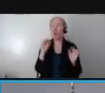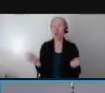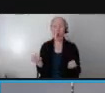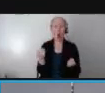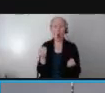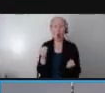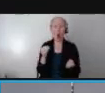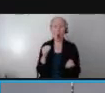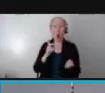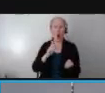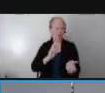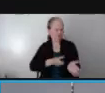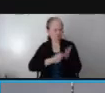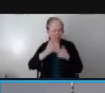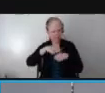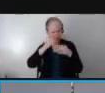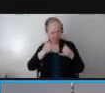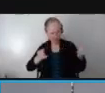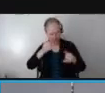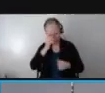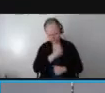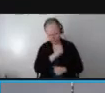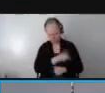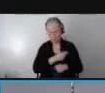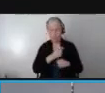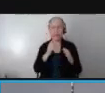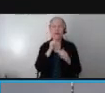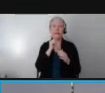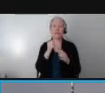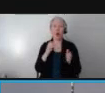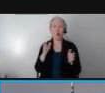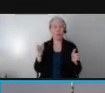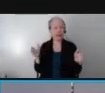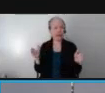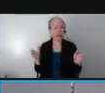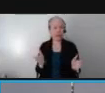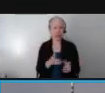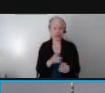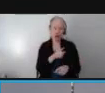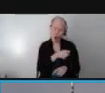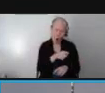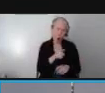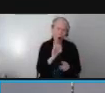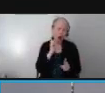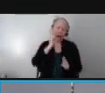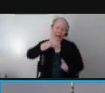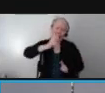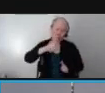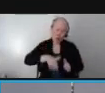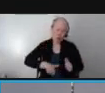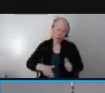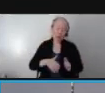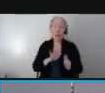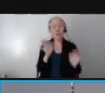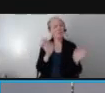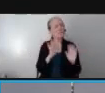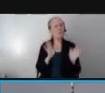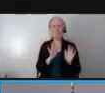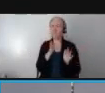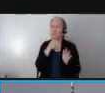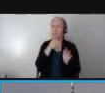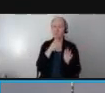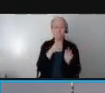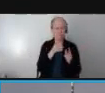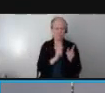don't encourage, you know, pregnancy or childbearing at a certain point in your career. That is your choice, you and your